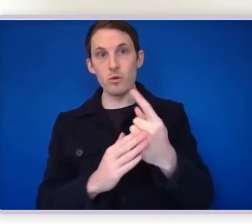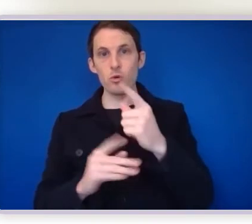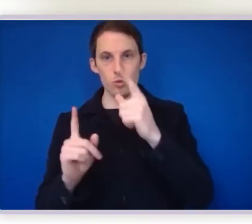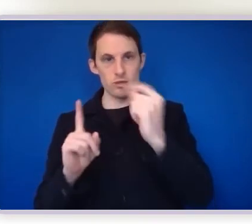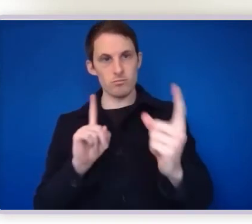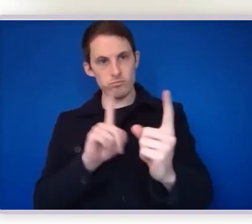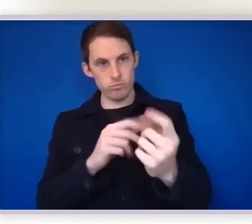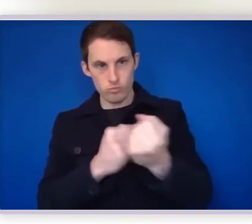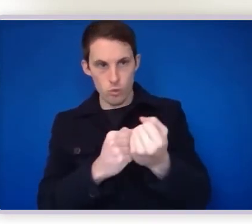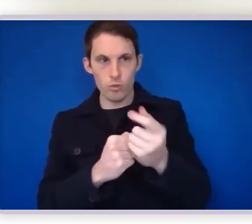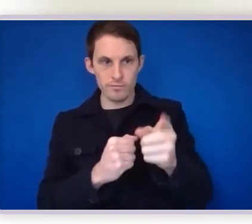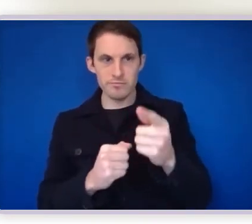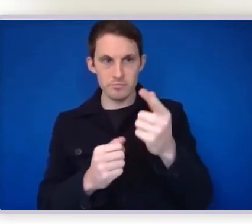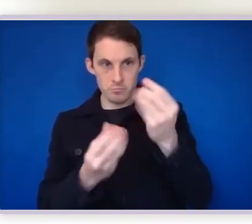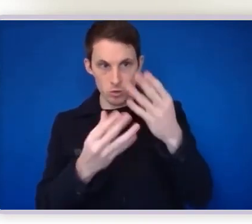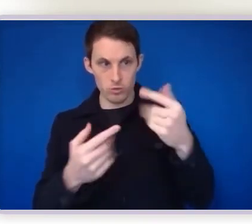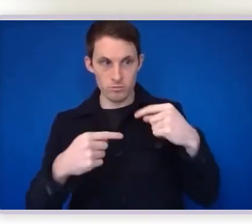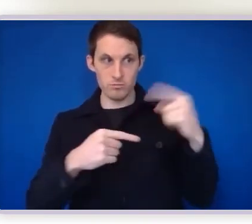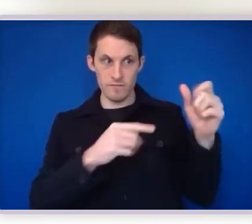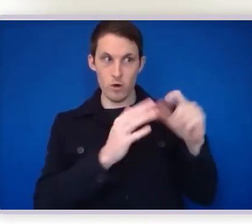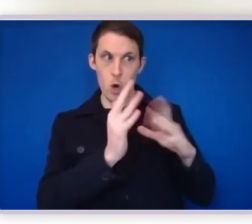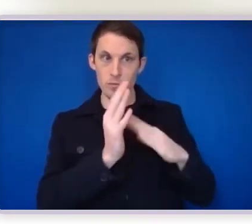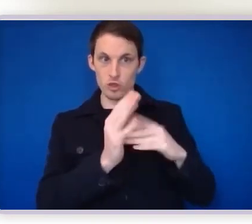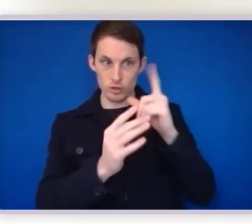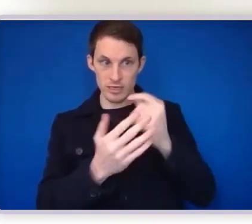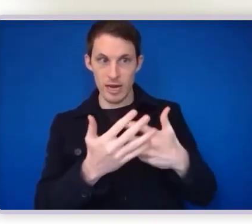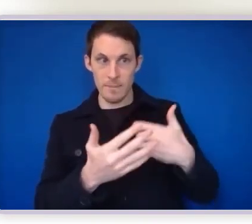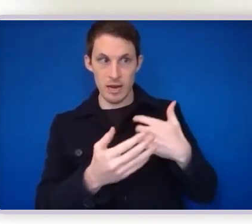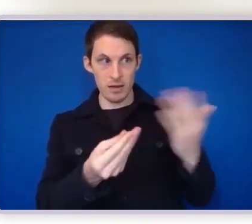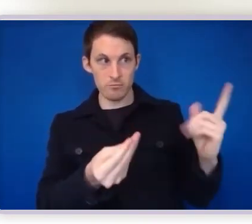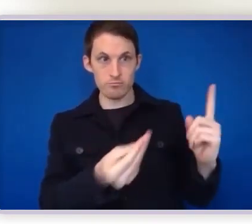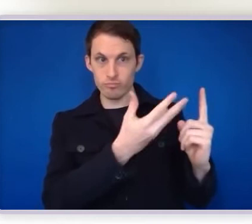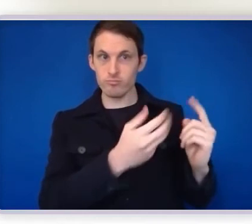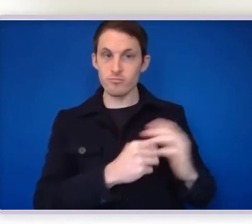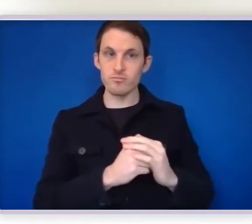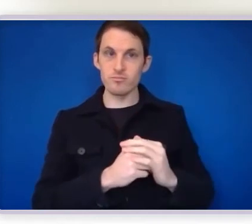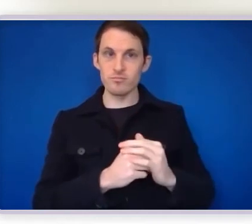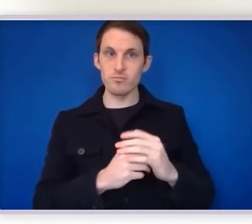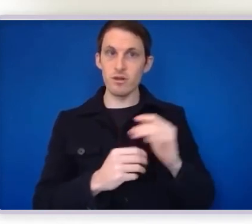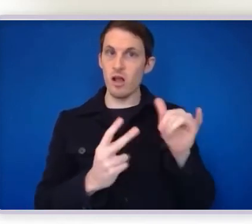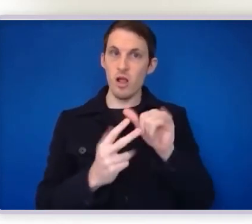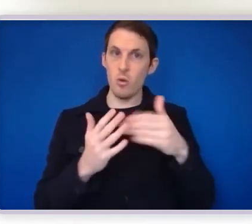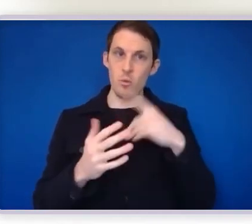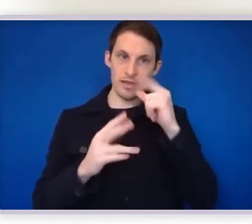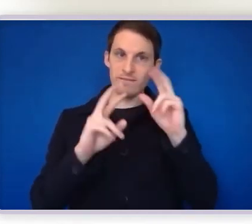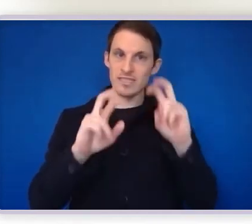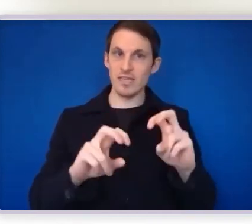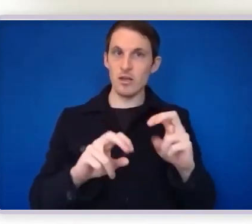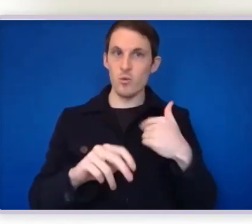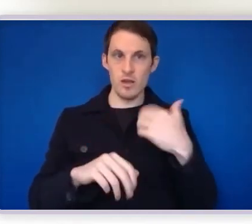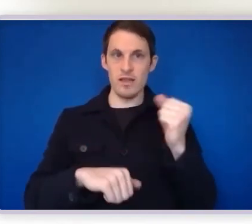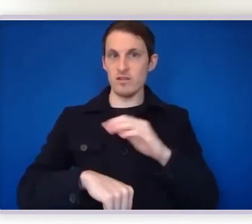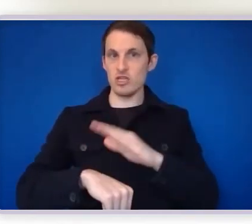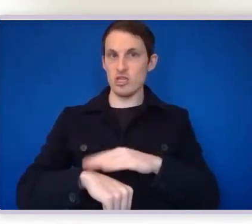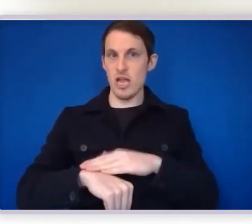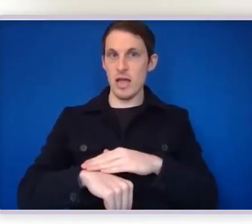a worker, and either way we'll investigate the matter. We have time limits on which we must